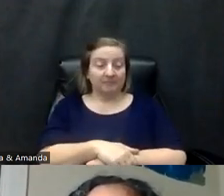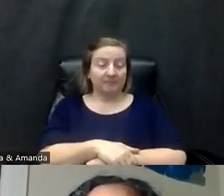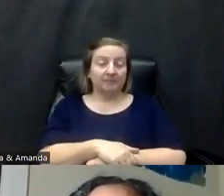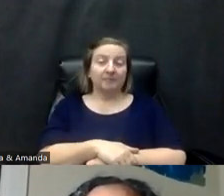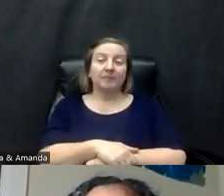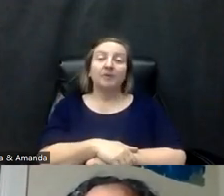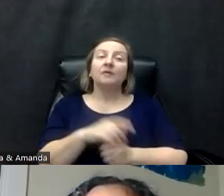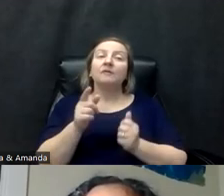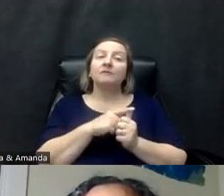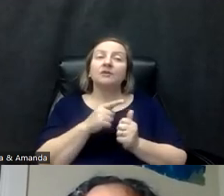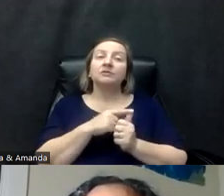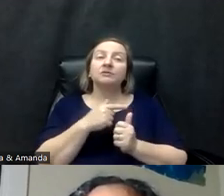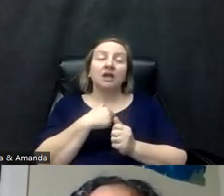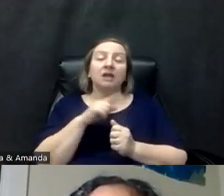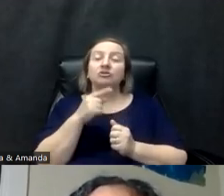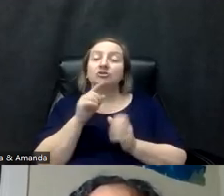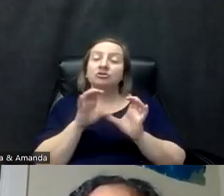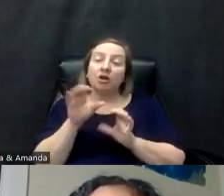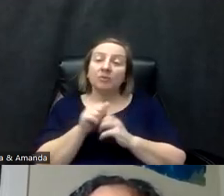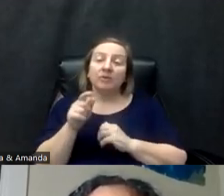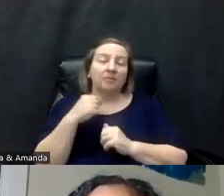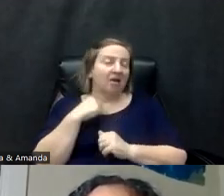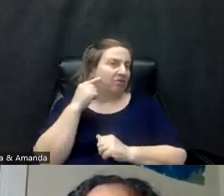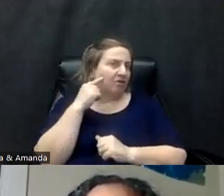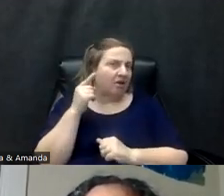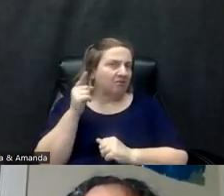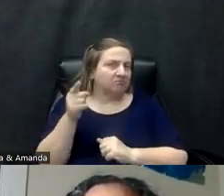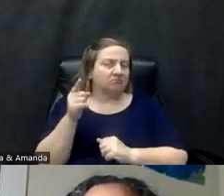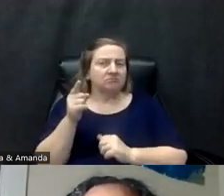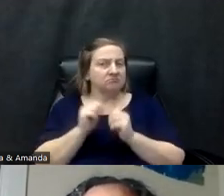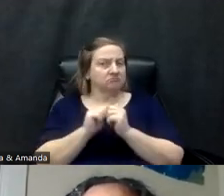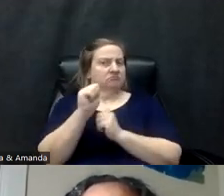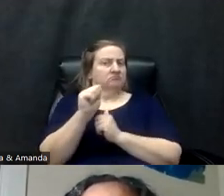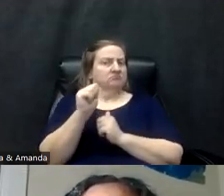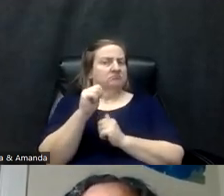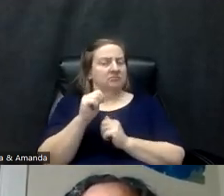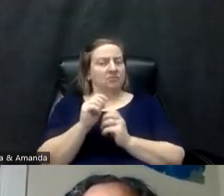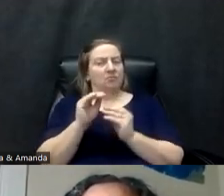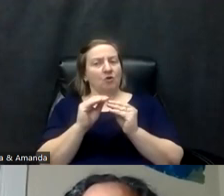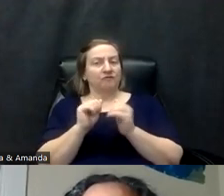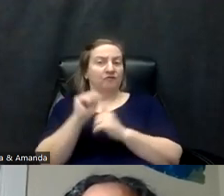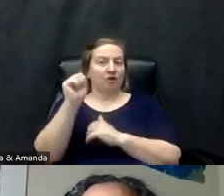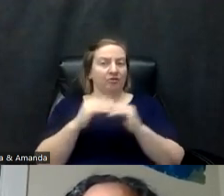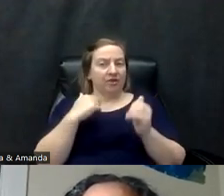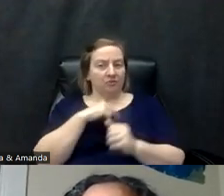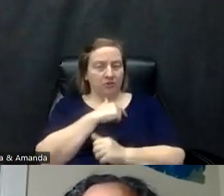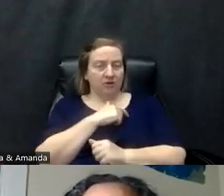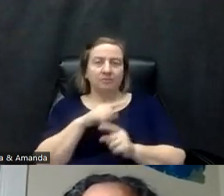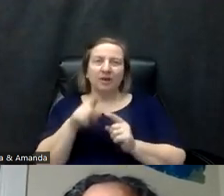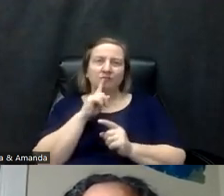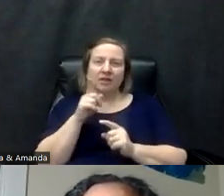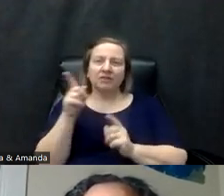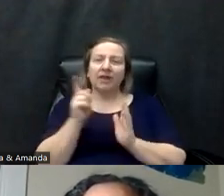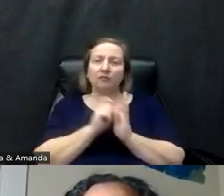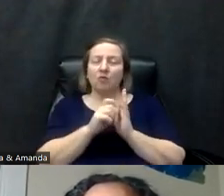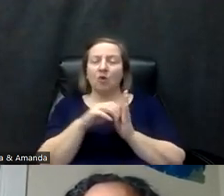at first when I was just talking to them, I thought they were ahead of where we are at, but basically they wrote into